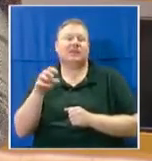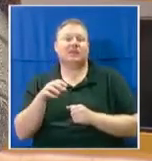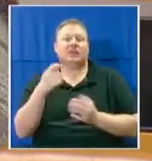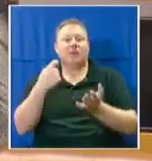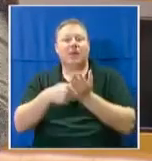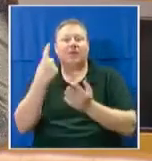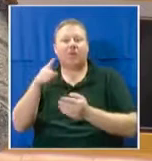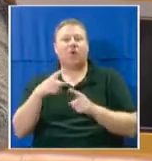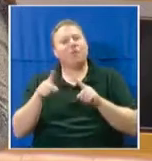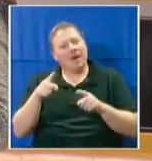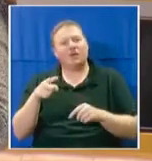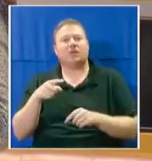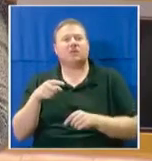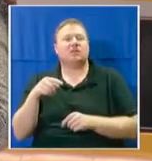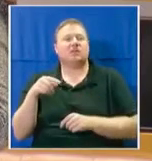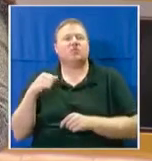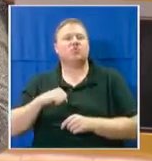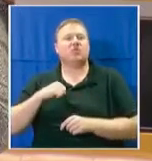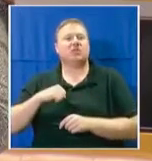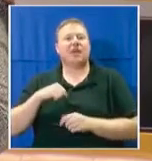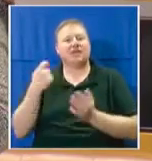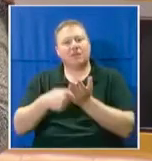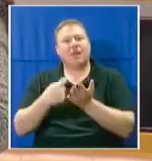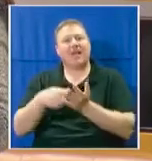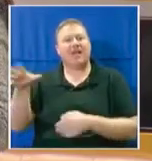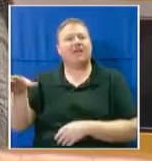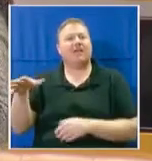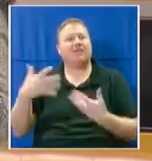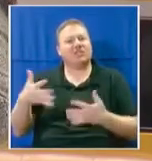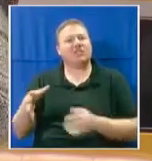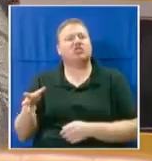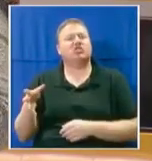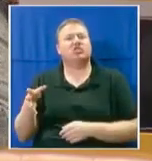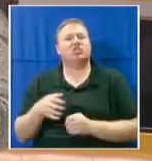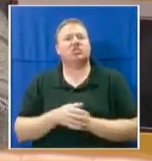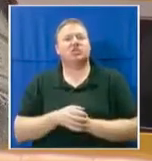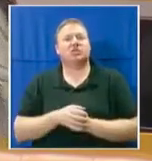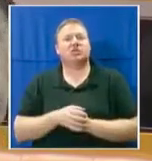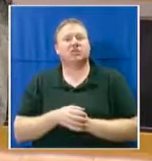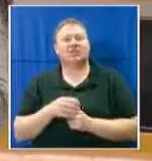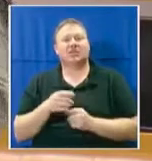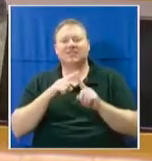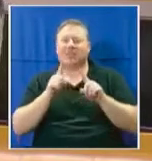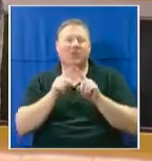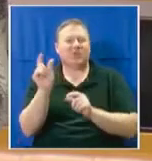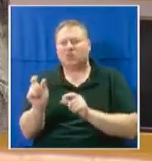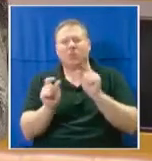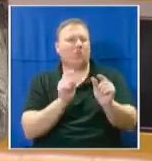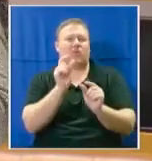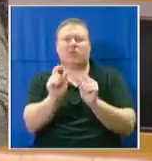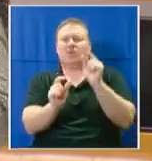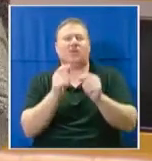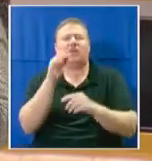the municipality has paid for it from the water board. So these are all the things when all these